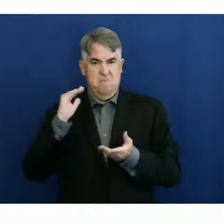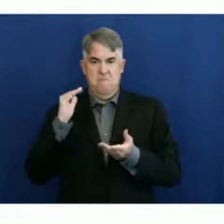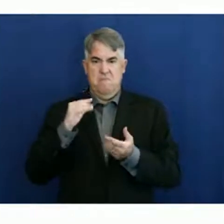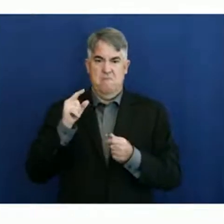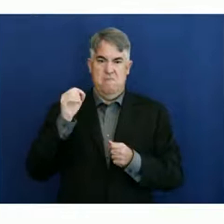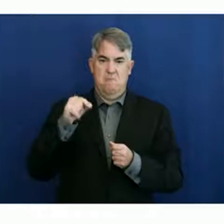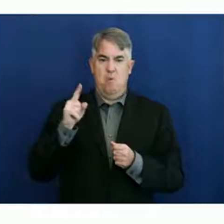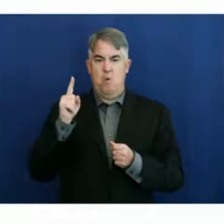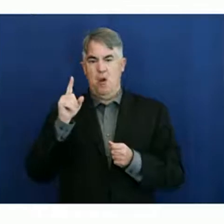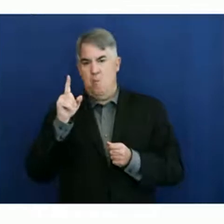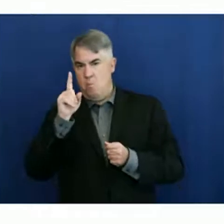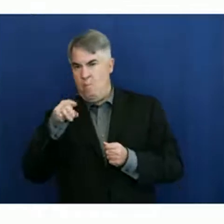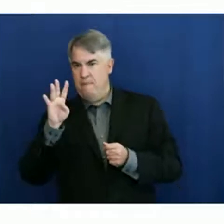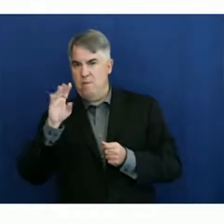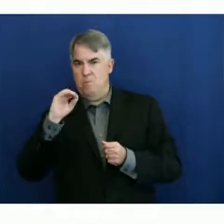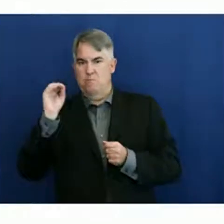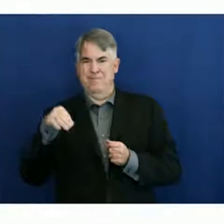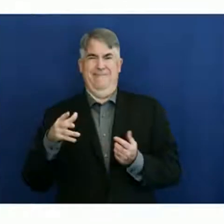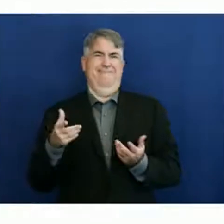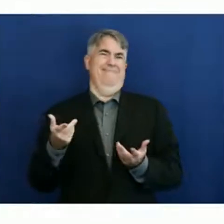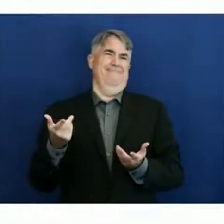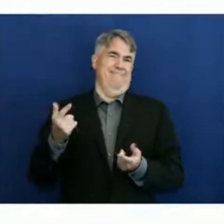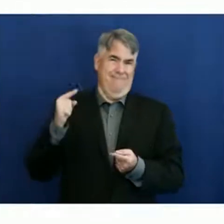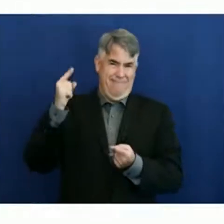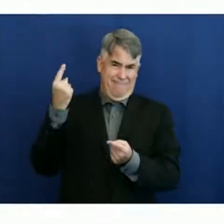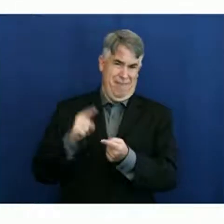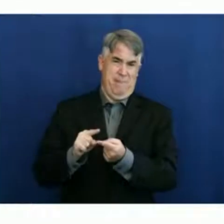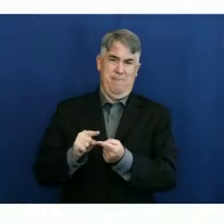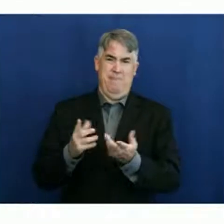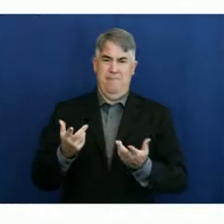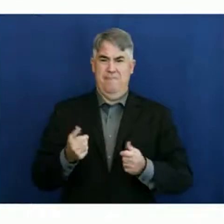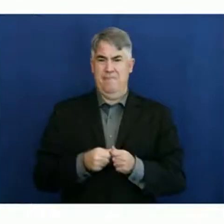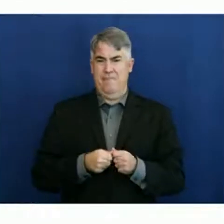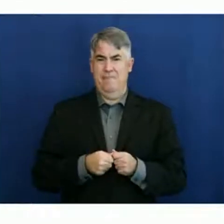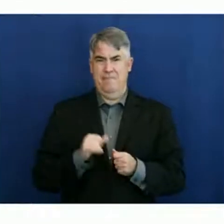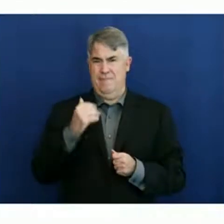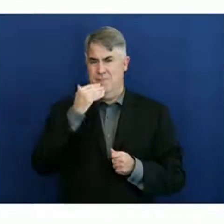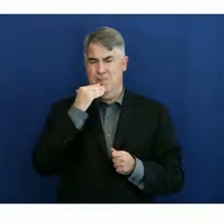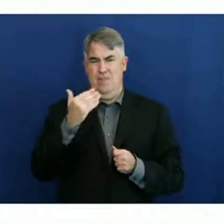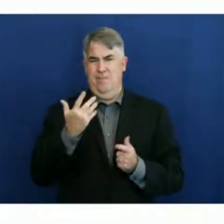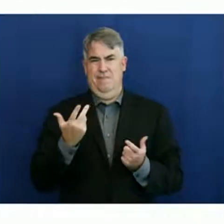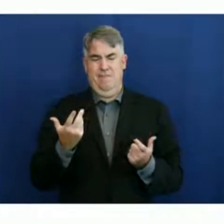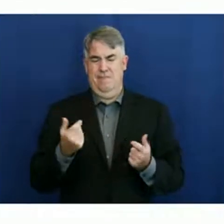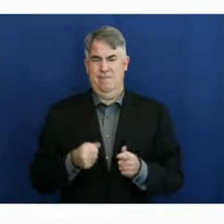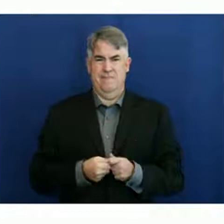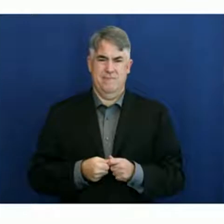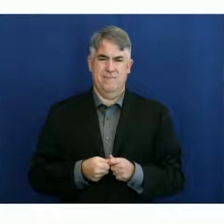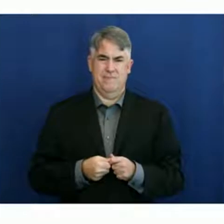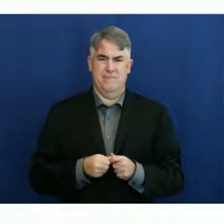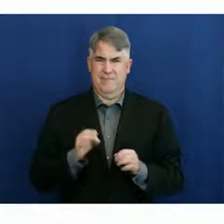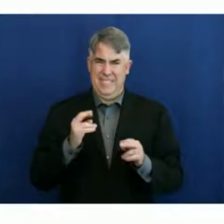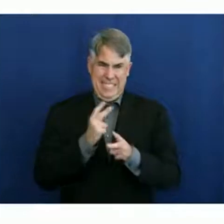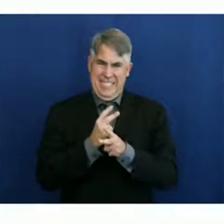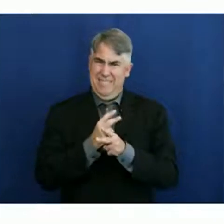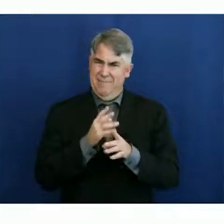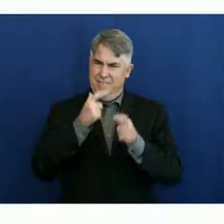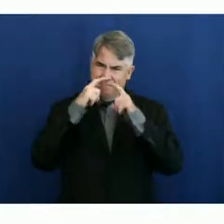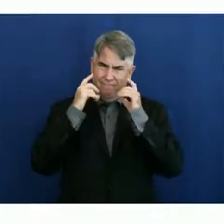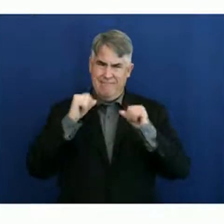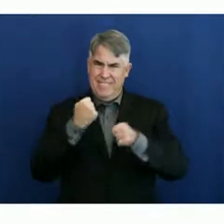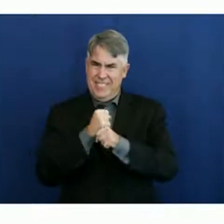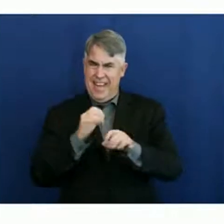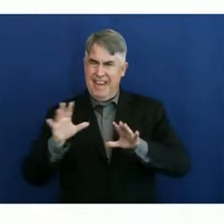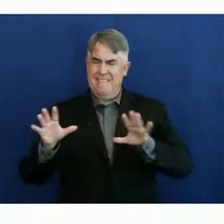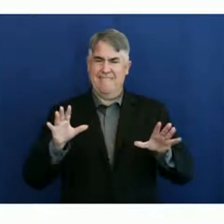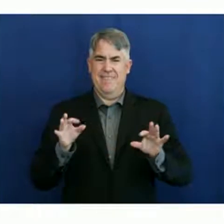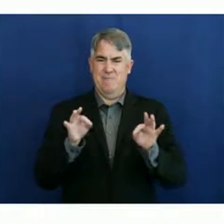1.4%, which is really, really good. You know, numbers are just plugging right along there, 100, 200, 150, right around there.